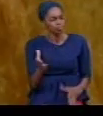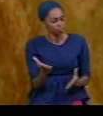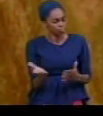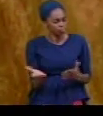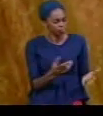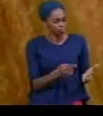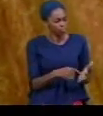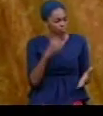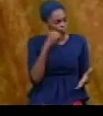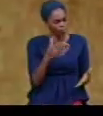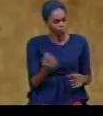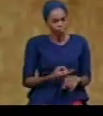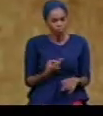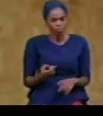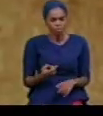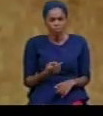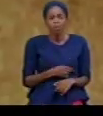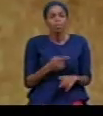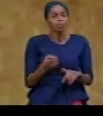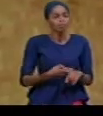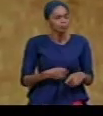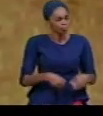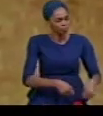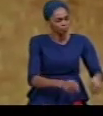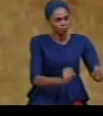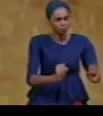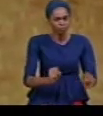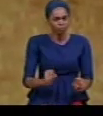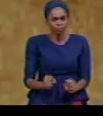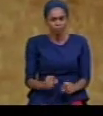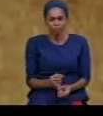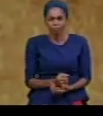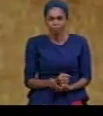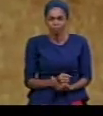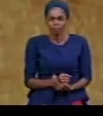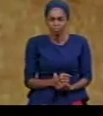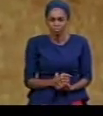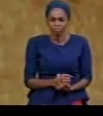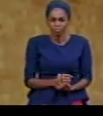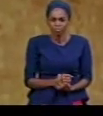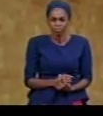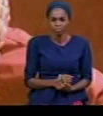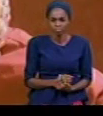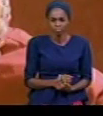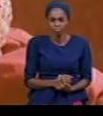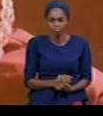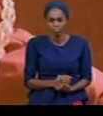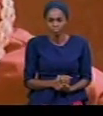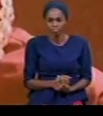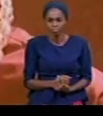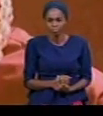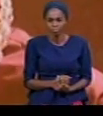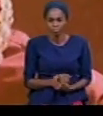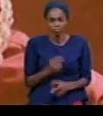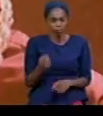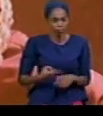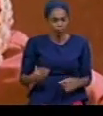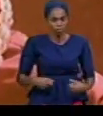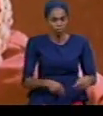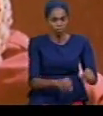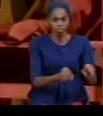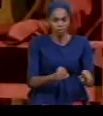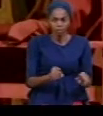street. She was going to school and Lord Ross. From the street?